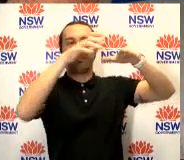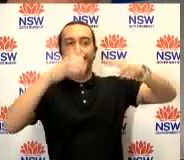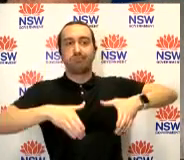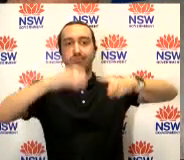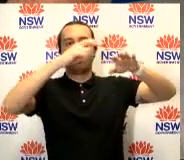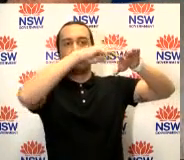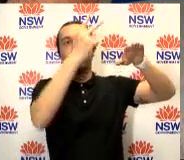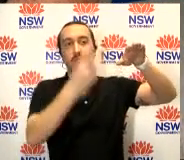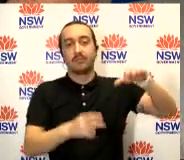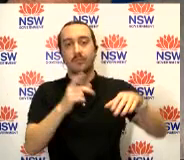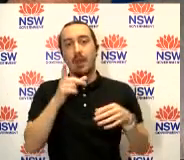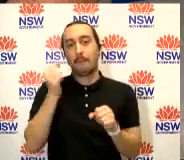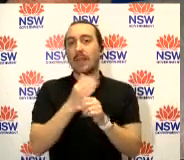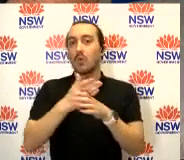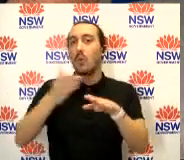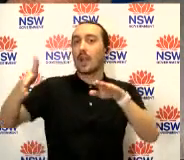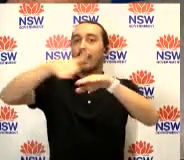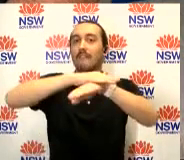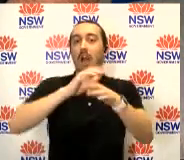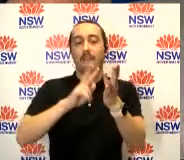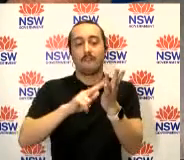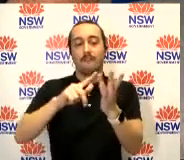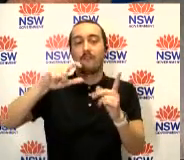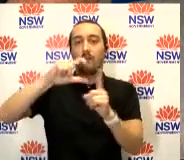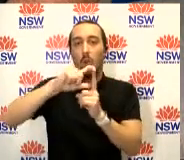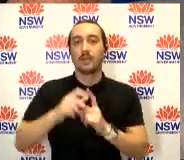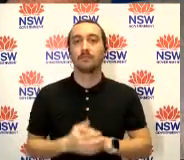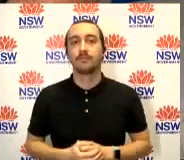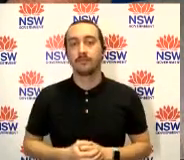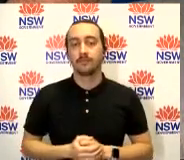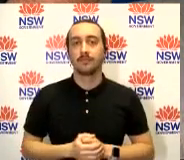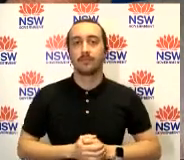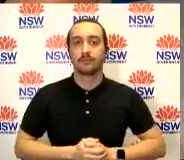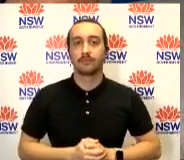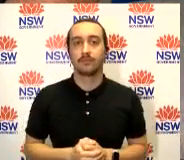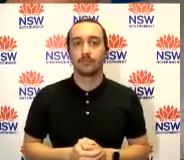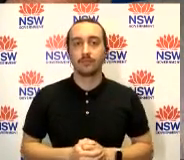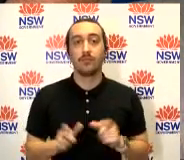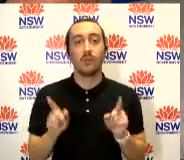method statements. And this is particularly an important aspect